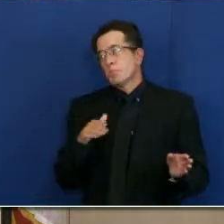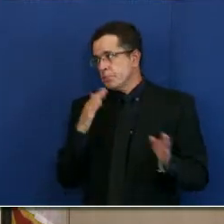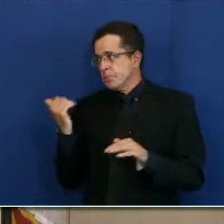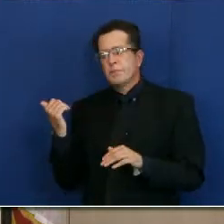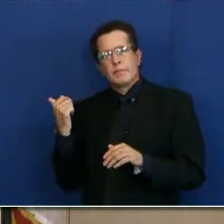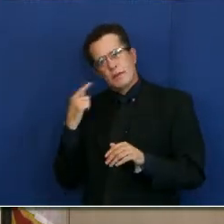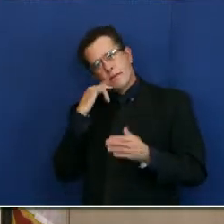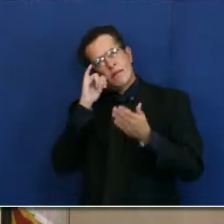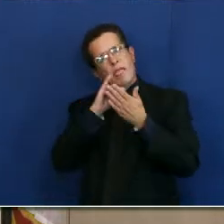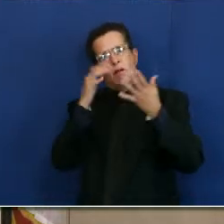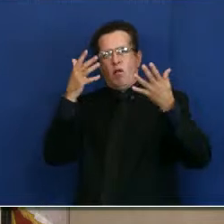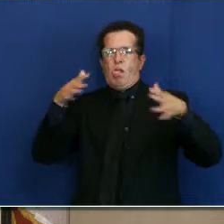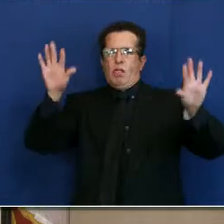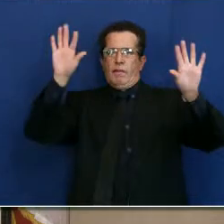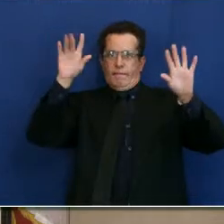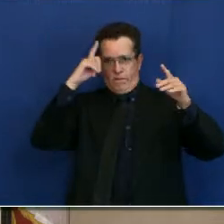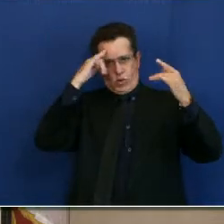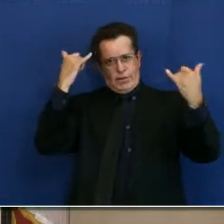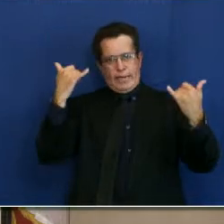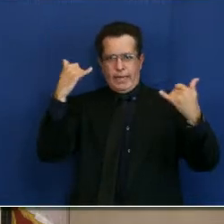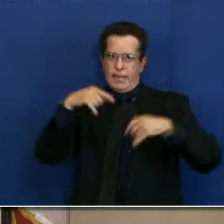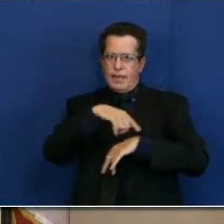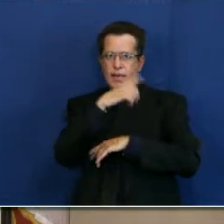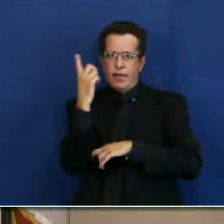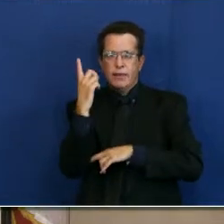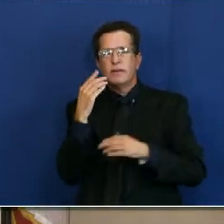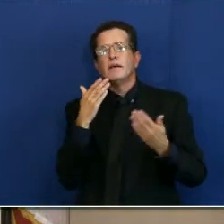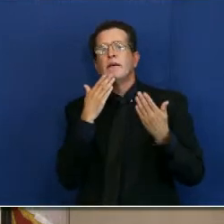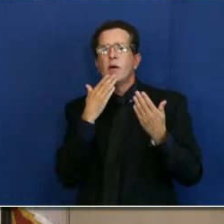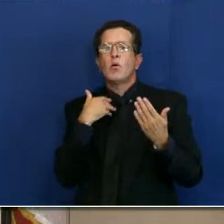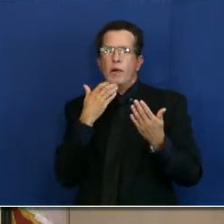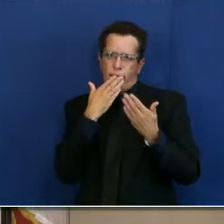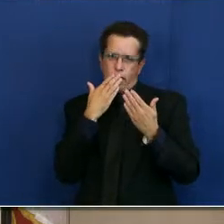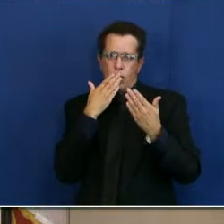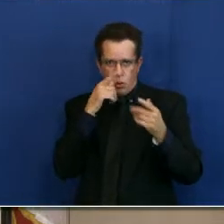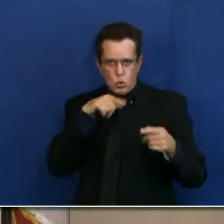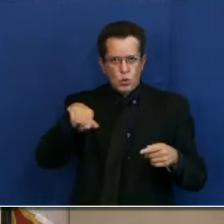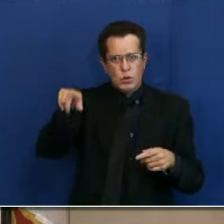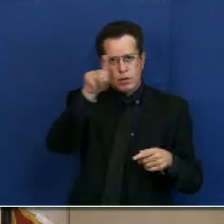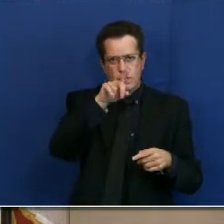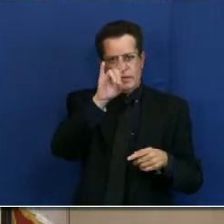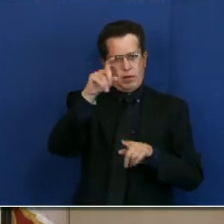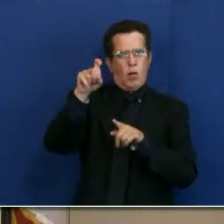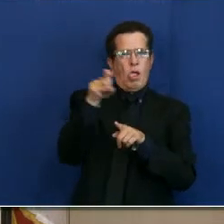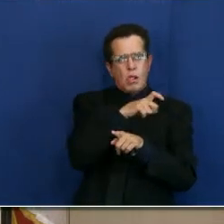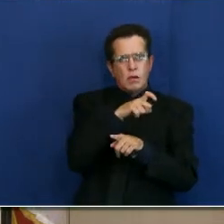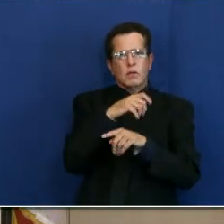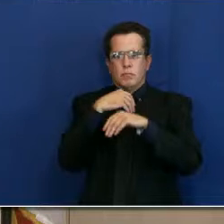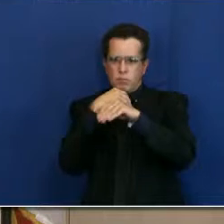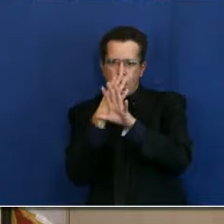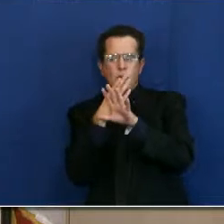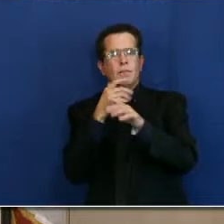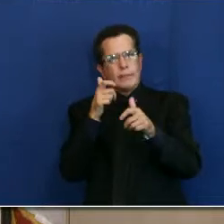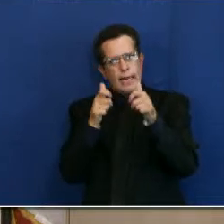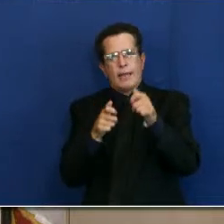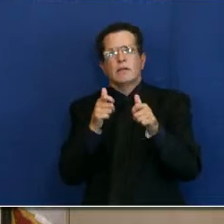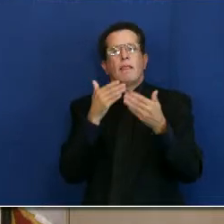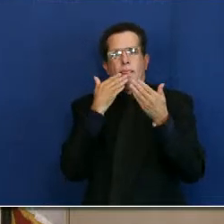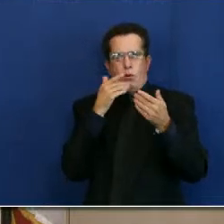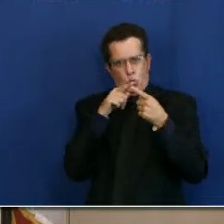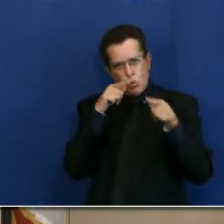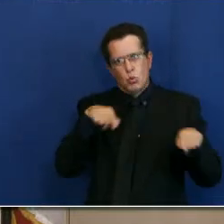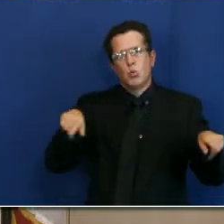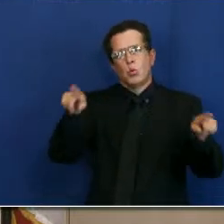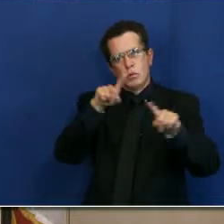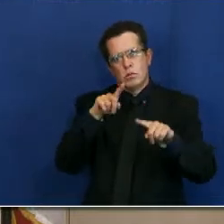Well, that concludes our questions for today. Again, I want to thank all the folks that have either called in or texted their questions.